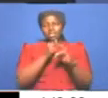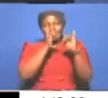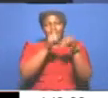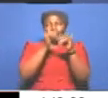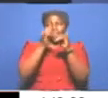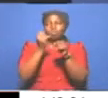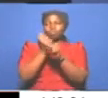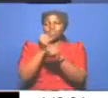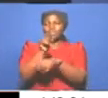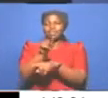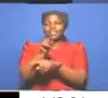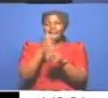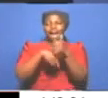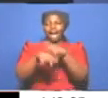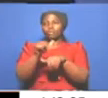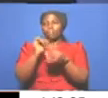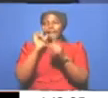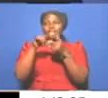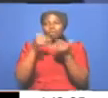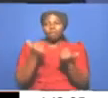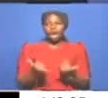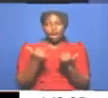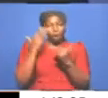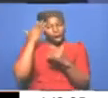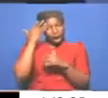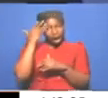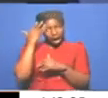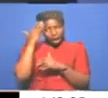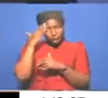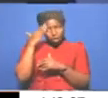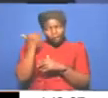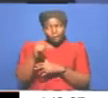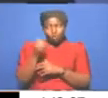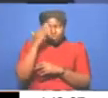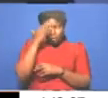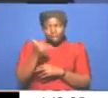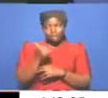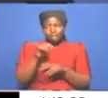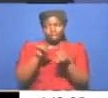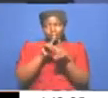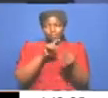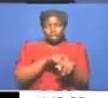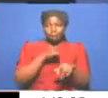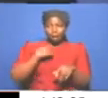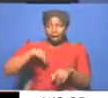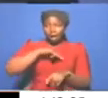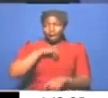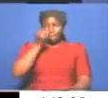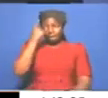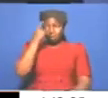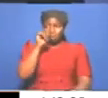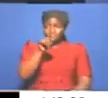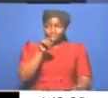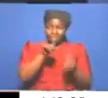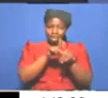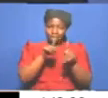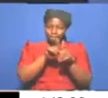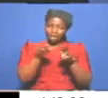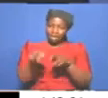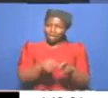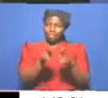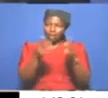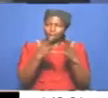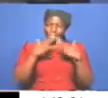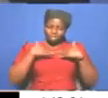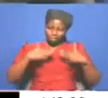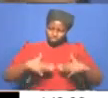they remain unknown? And at the same time, we understand that this same river where bodies are found, it is the